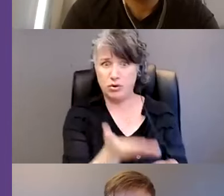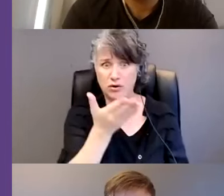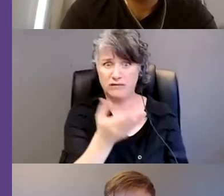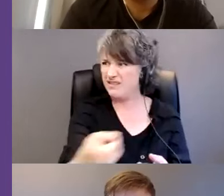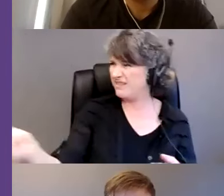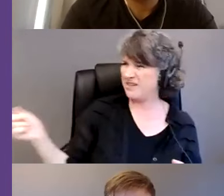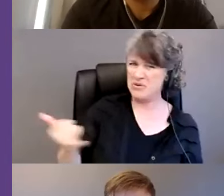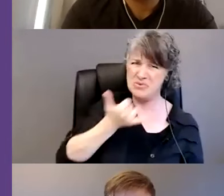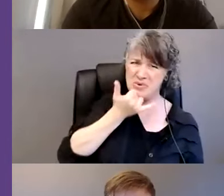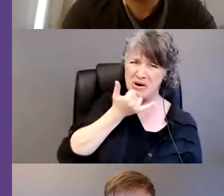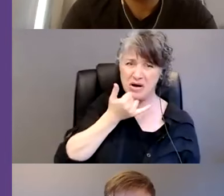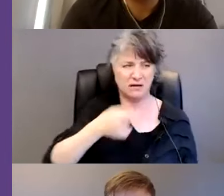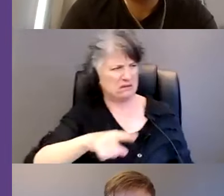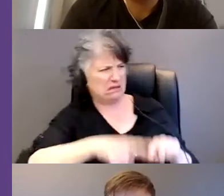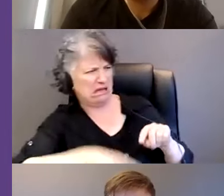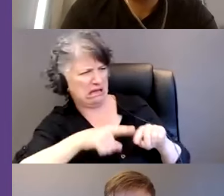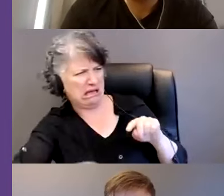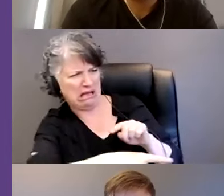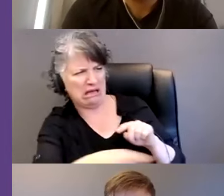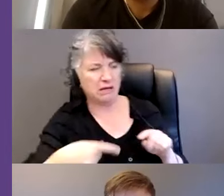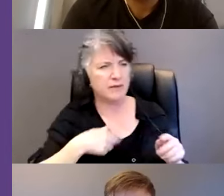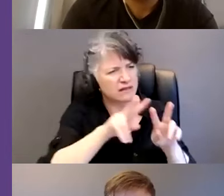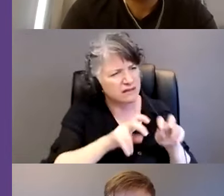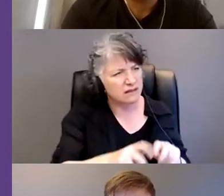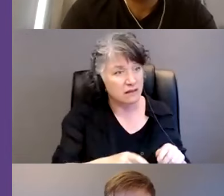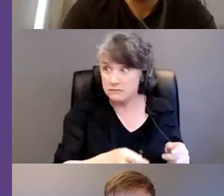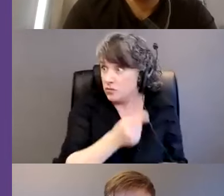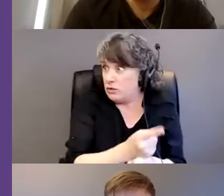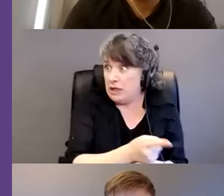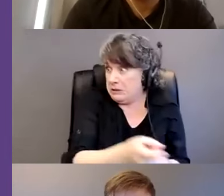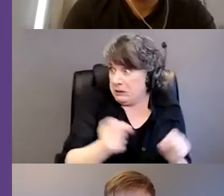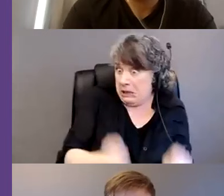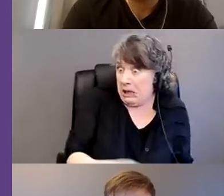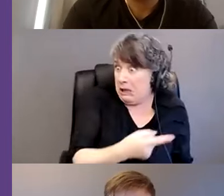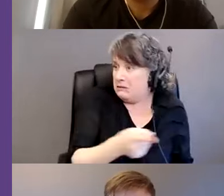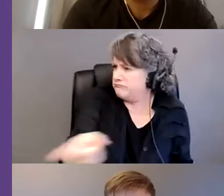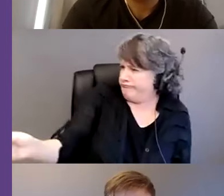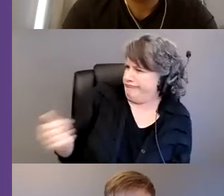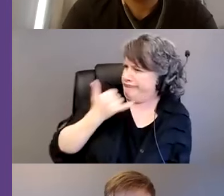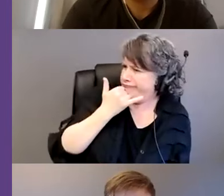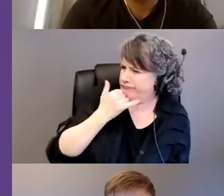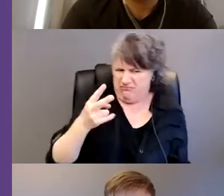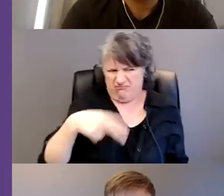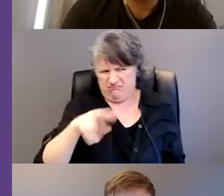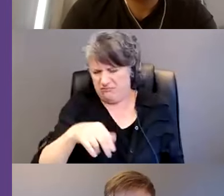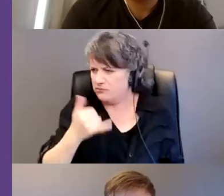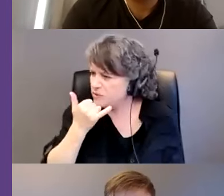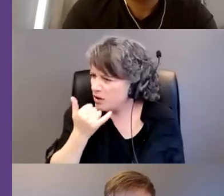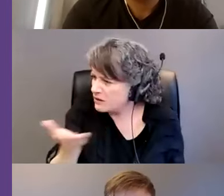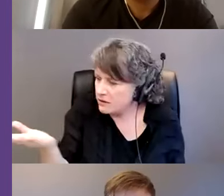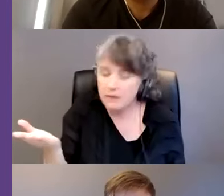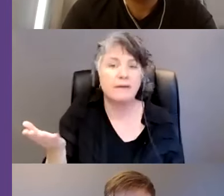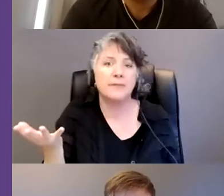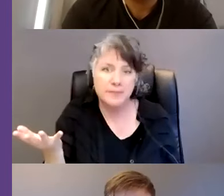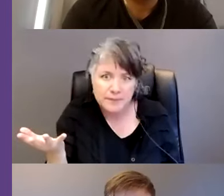that are saying they're incapable, they have the opportunity to prove them wrong, right? So that's often my foot in the door, is that my